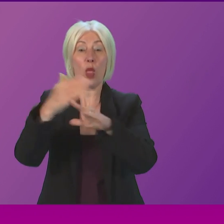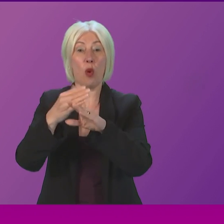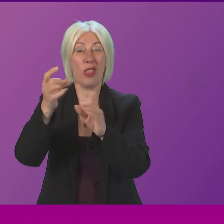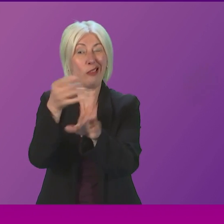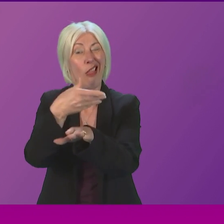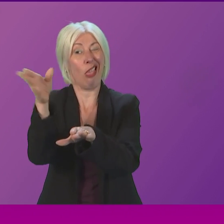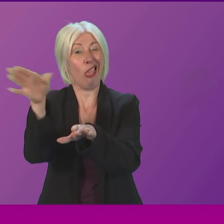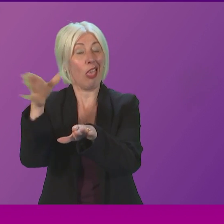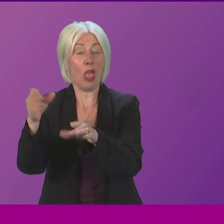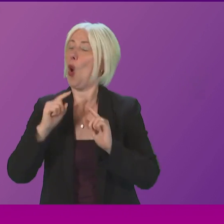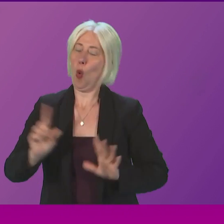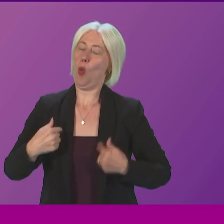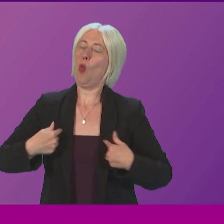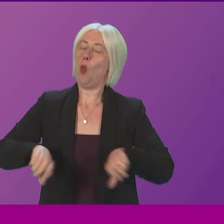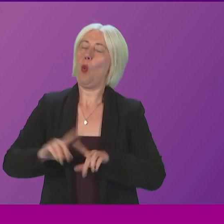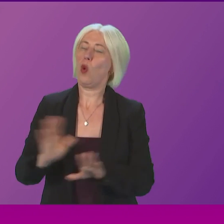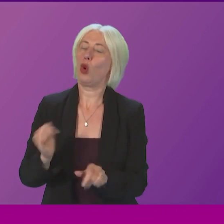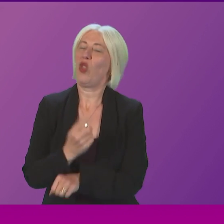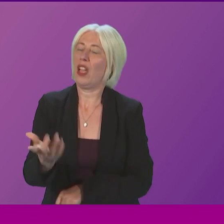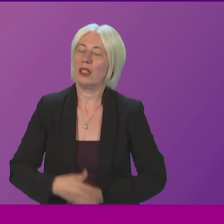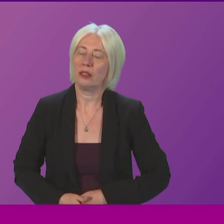and we won't be prepared to do that, presiding officer.